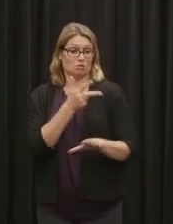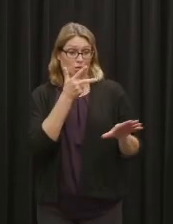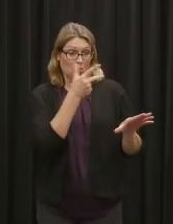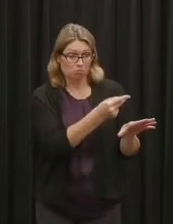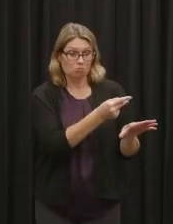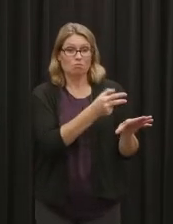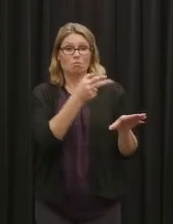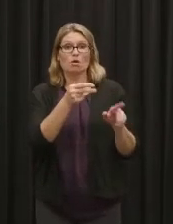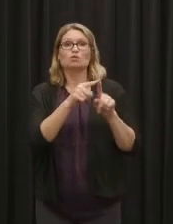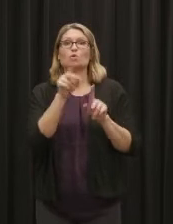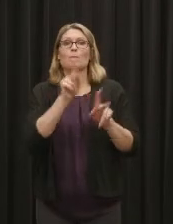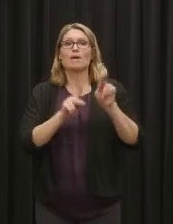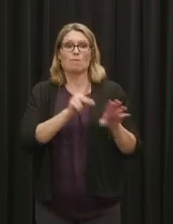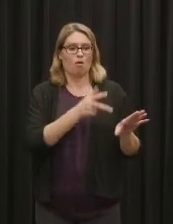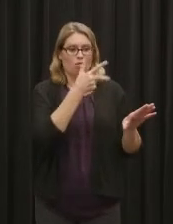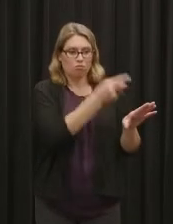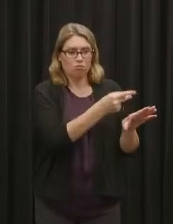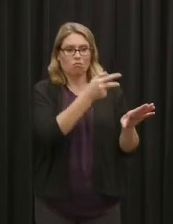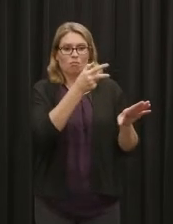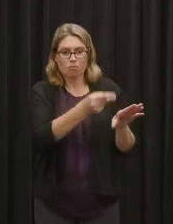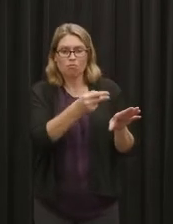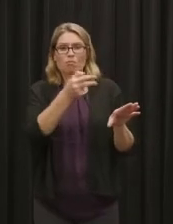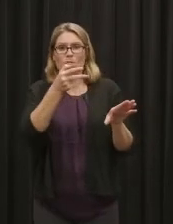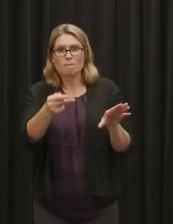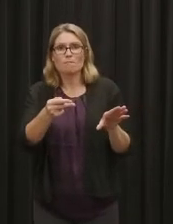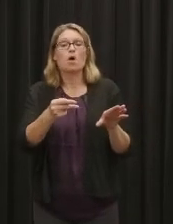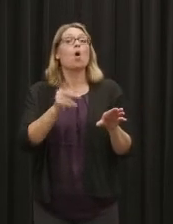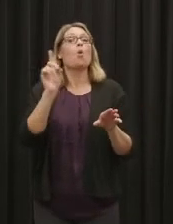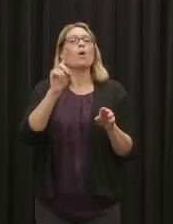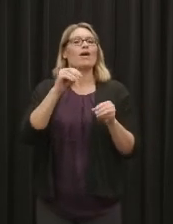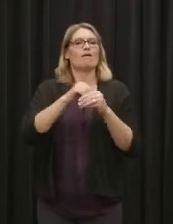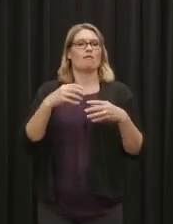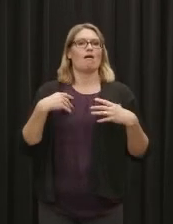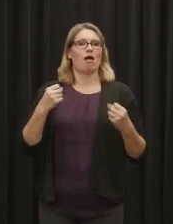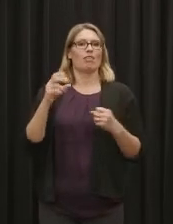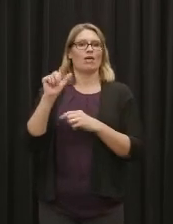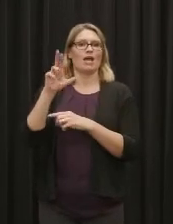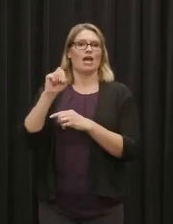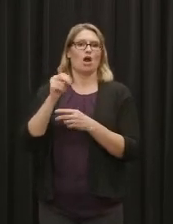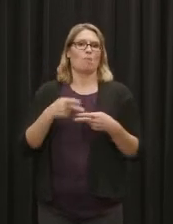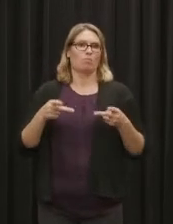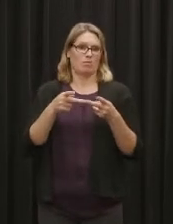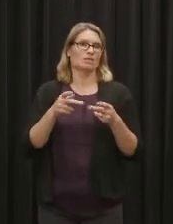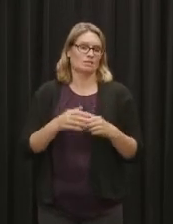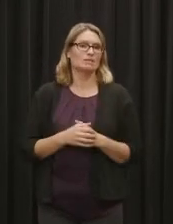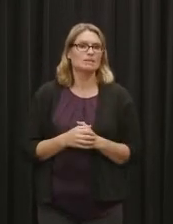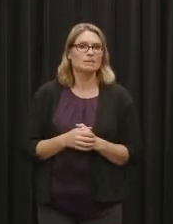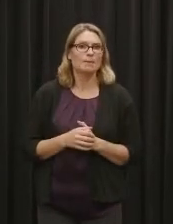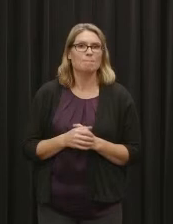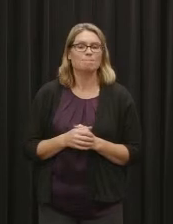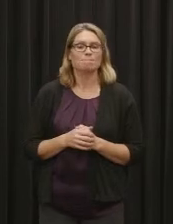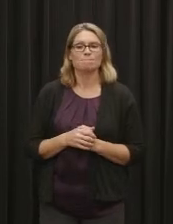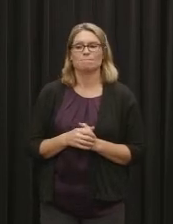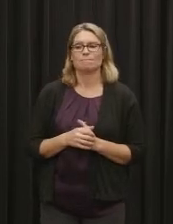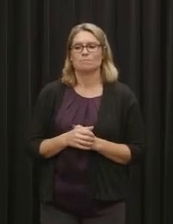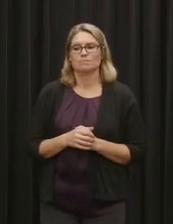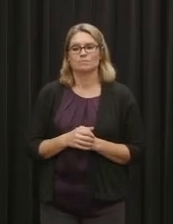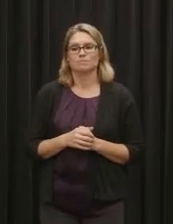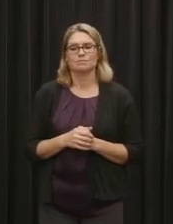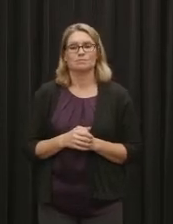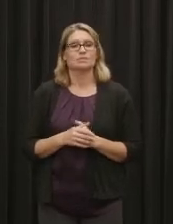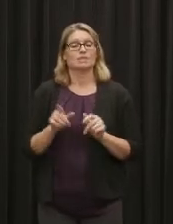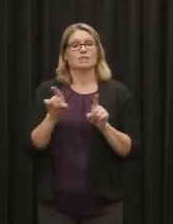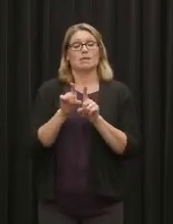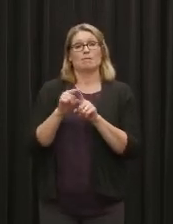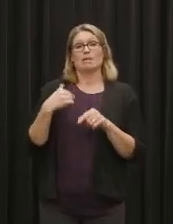vaccine to individuals, will be done in healthcare settings. In this initial, as I've